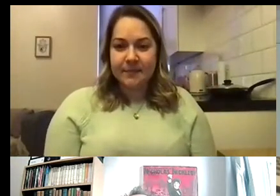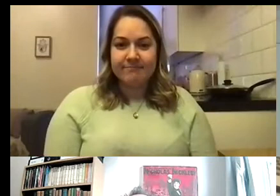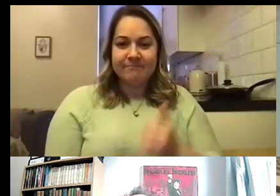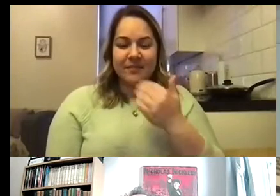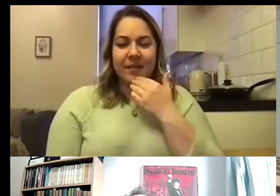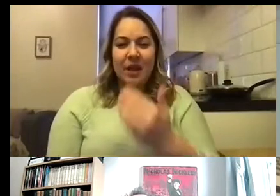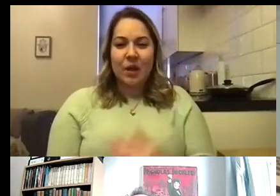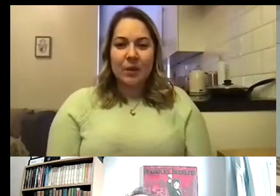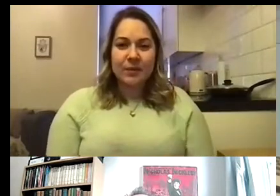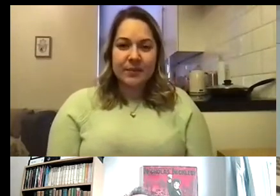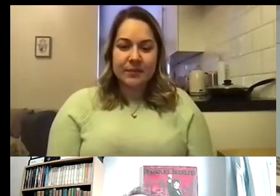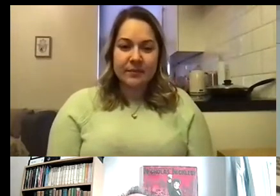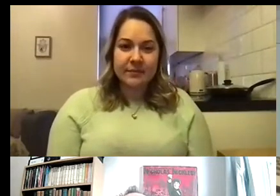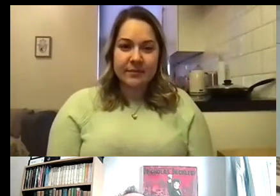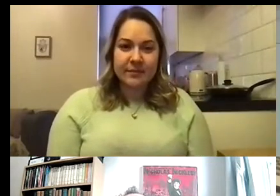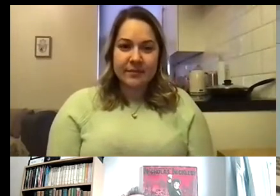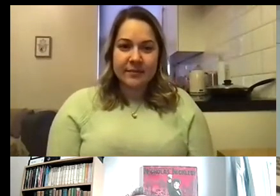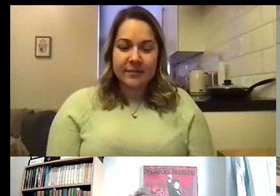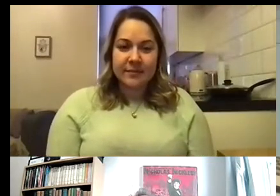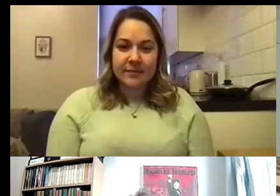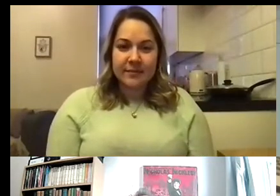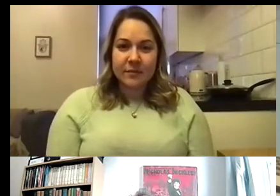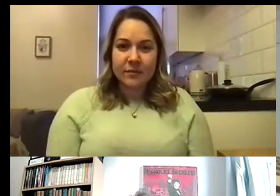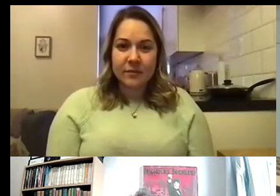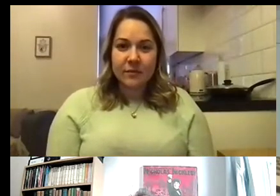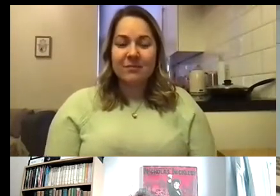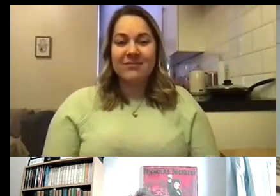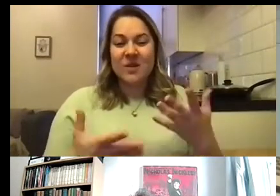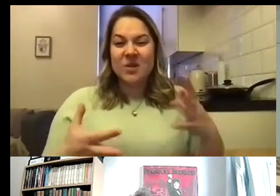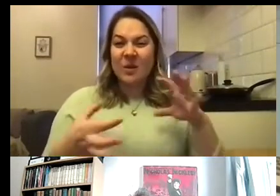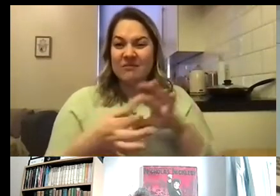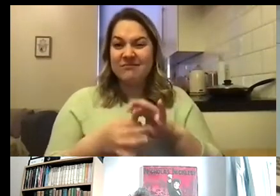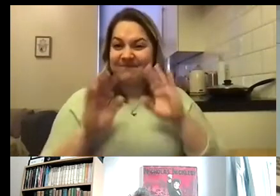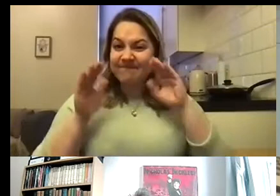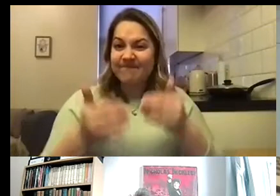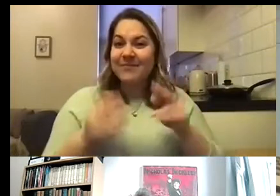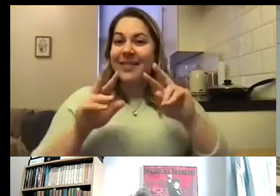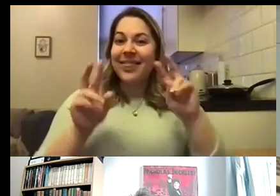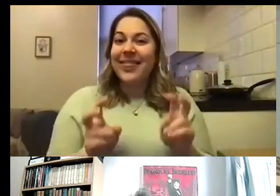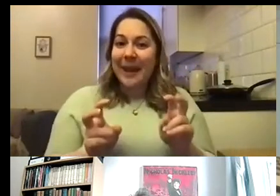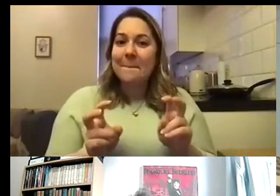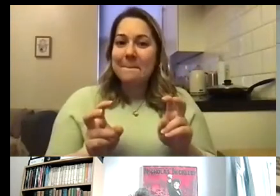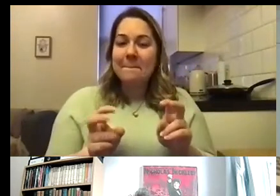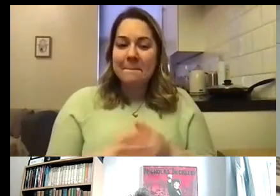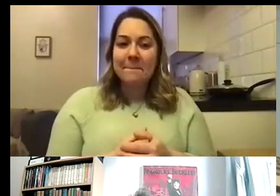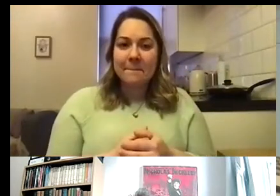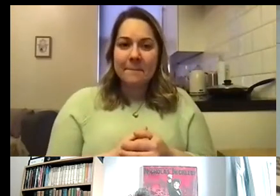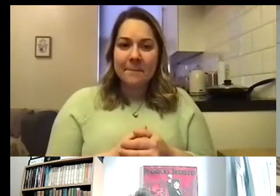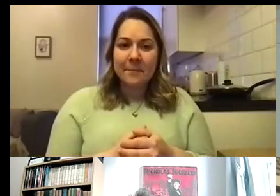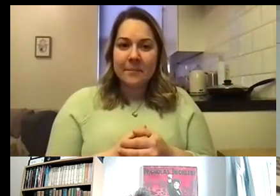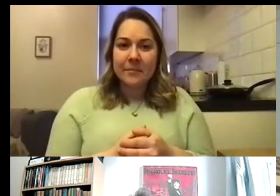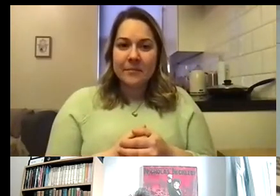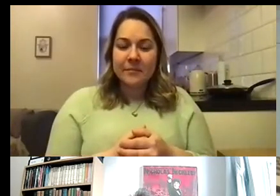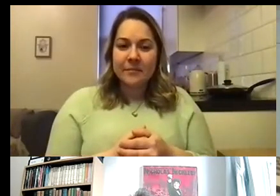Kim. And I mean, yeah, sticking on the theme, I guess, of the historical and how we sort